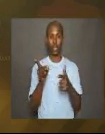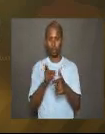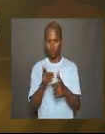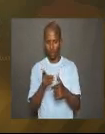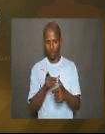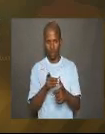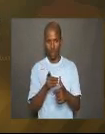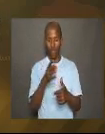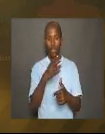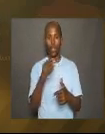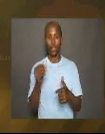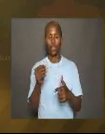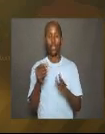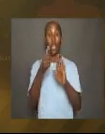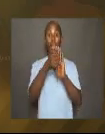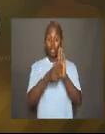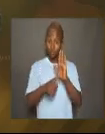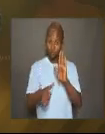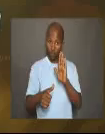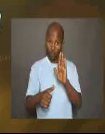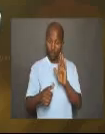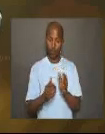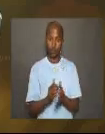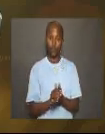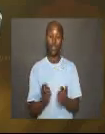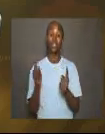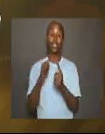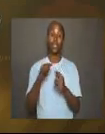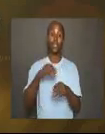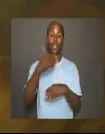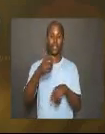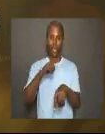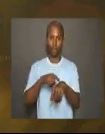their domains and asymptotes.